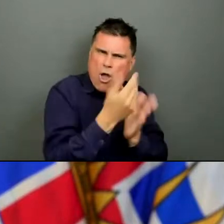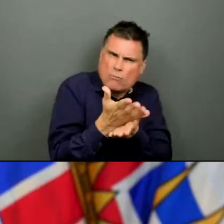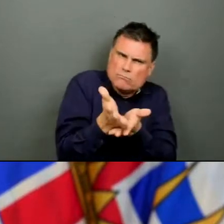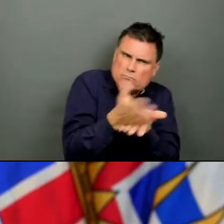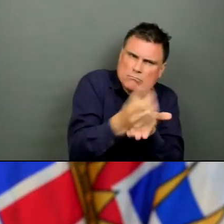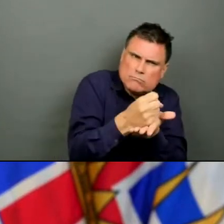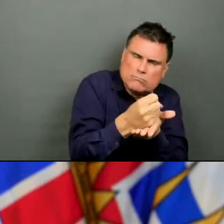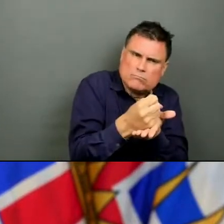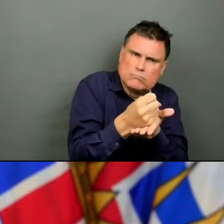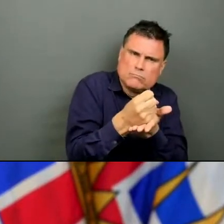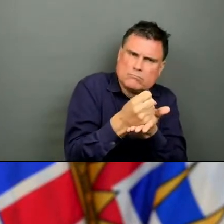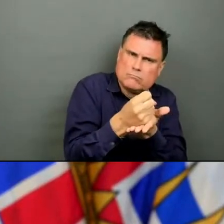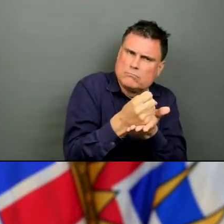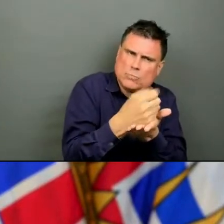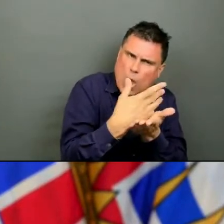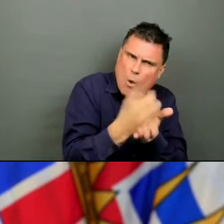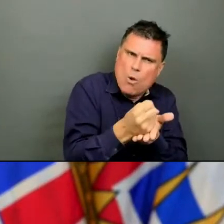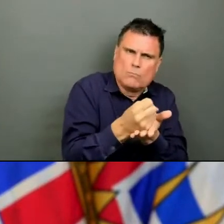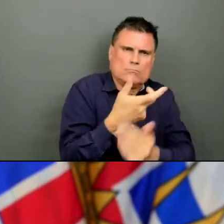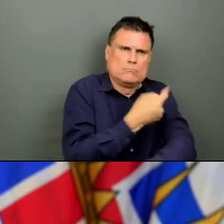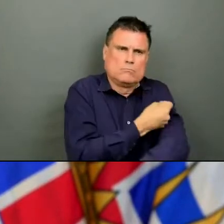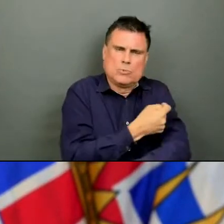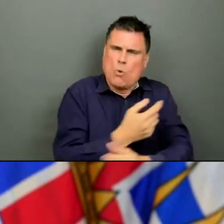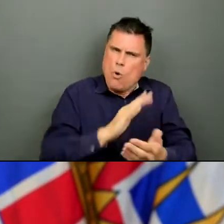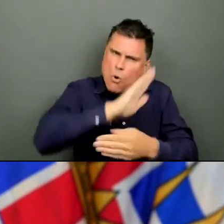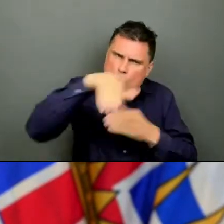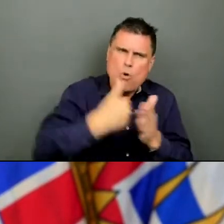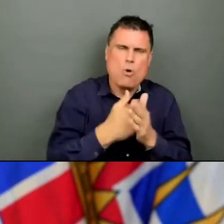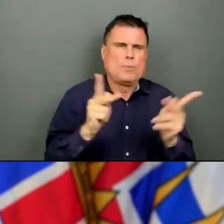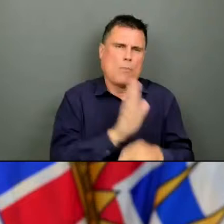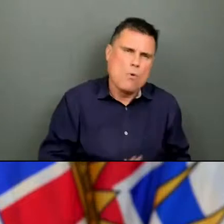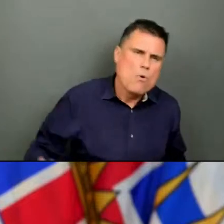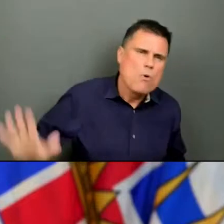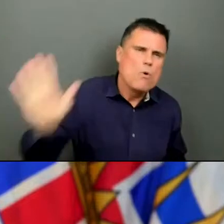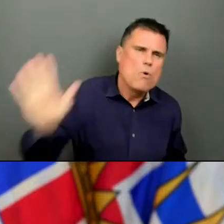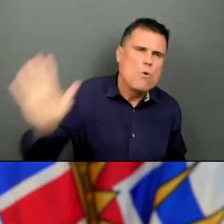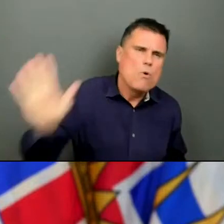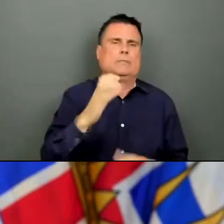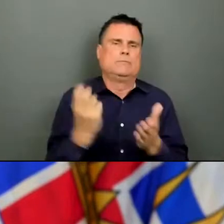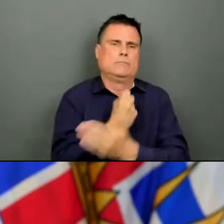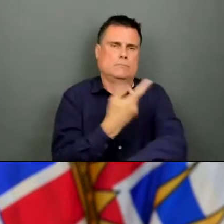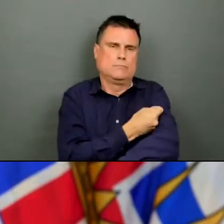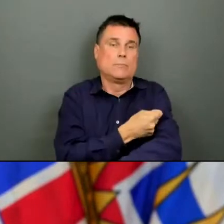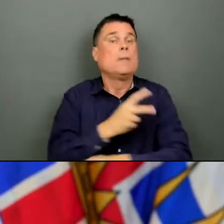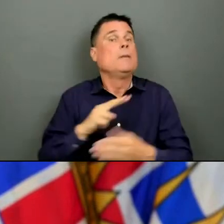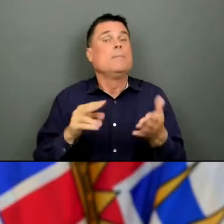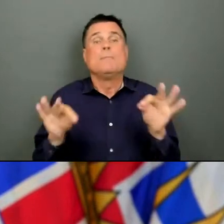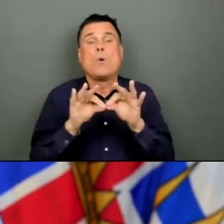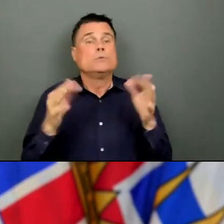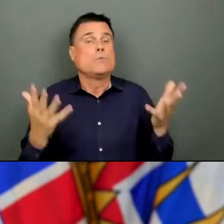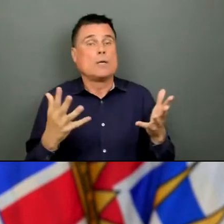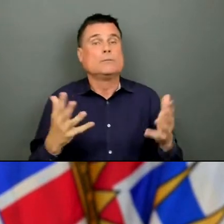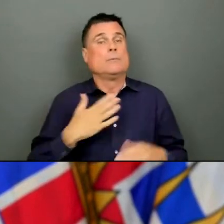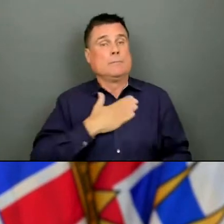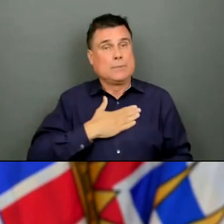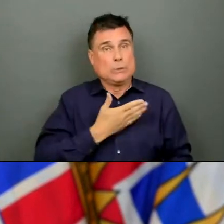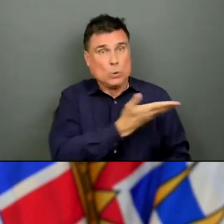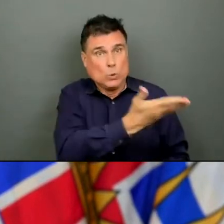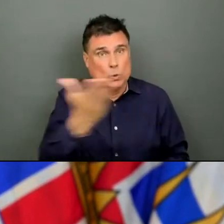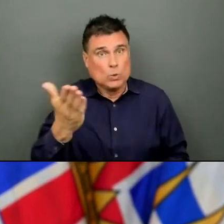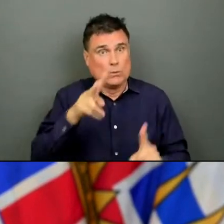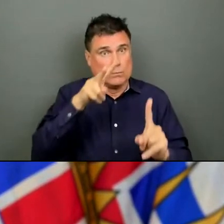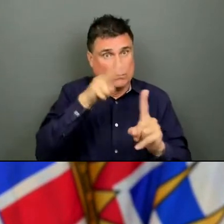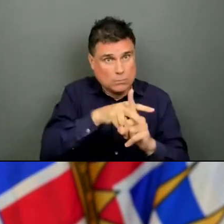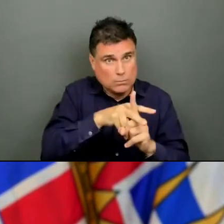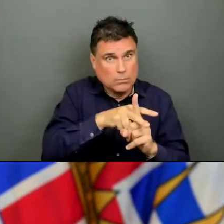immunized as soon as we can. That means that it is important to book your appointment so that we know how many people are showing up